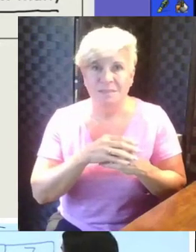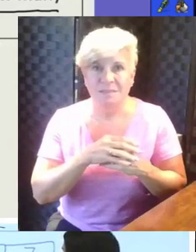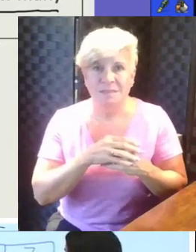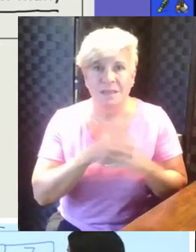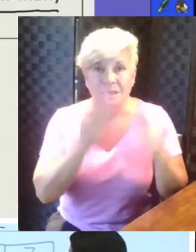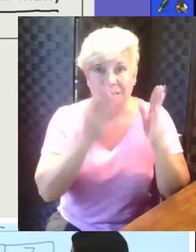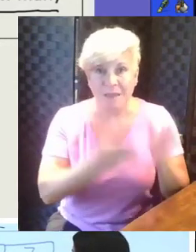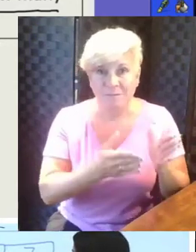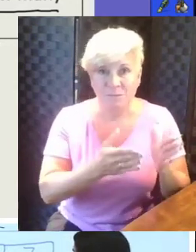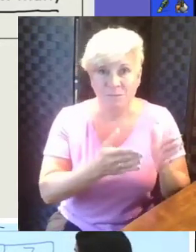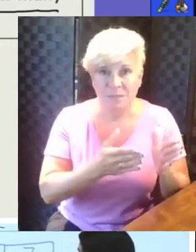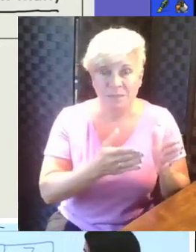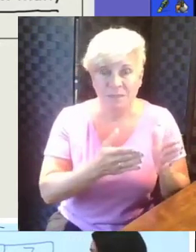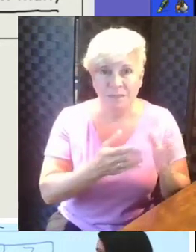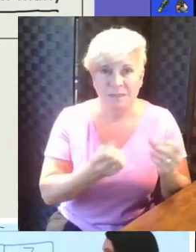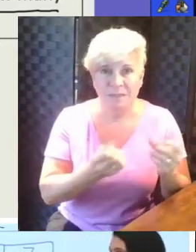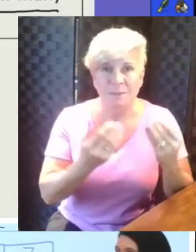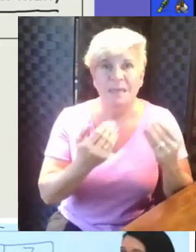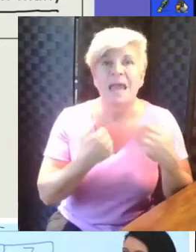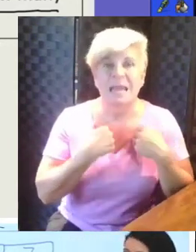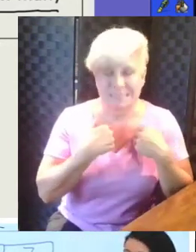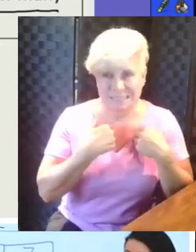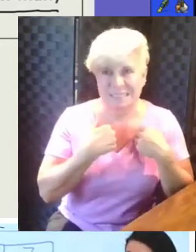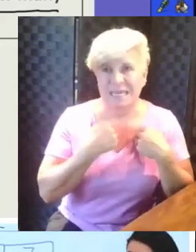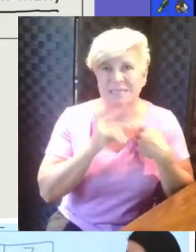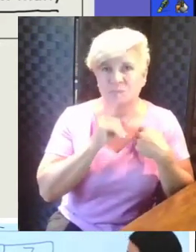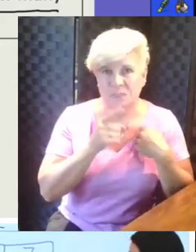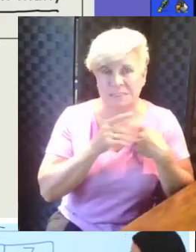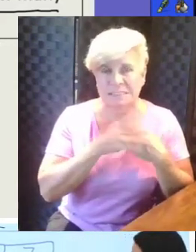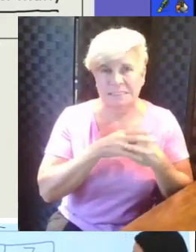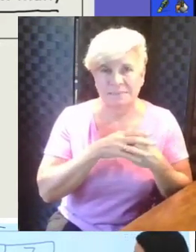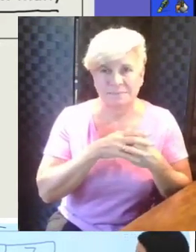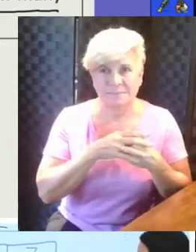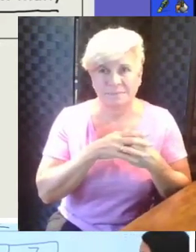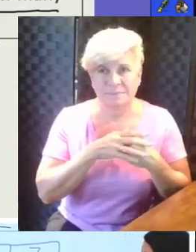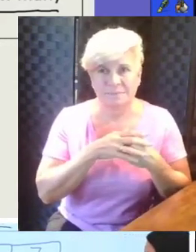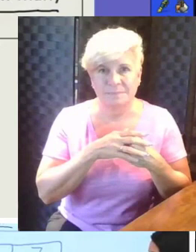be left with how many Deontay actually has.